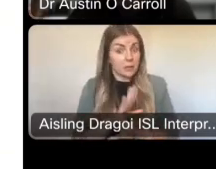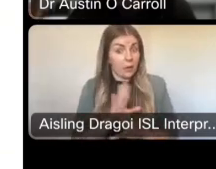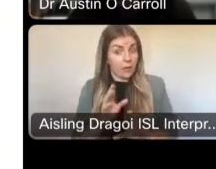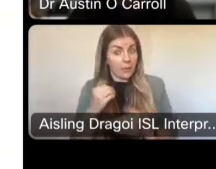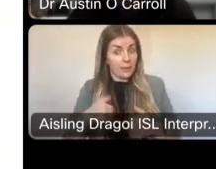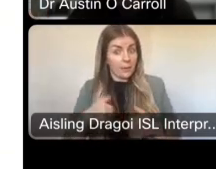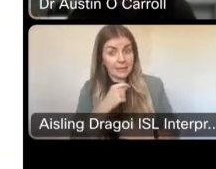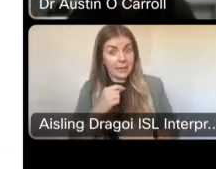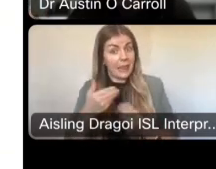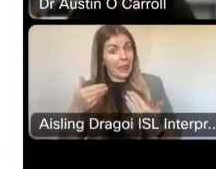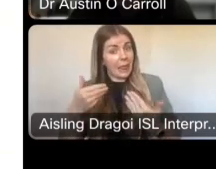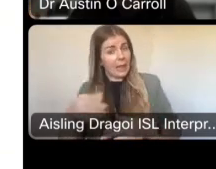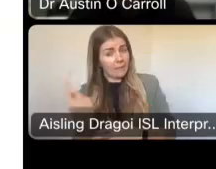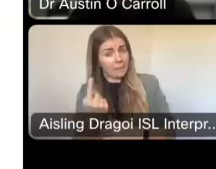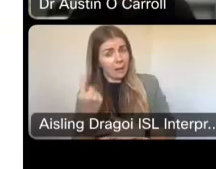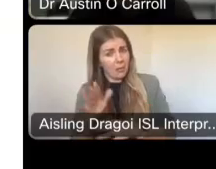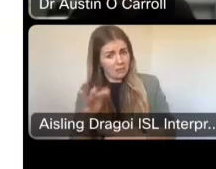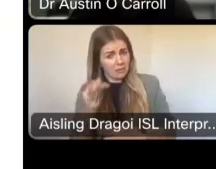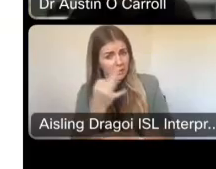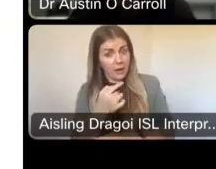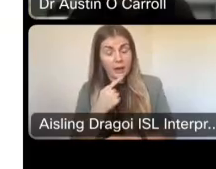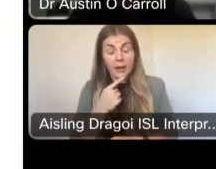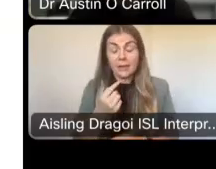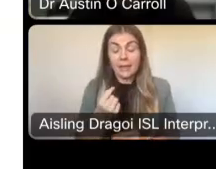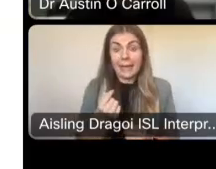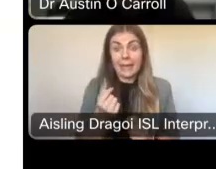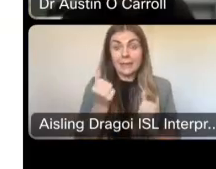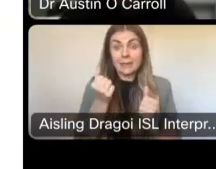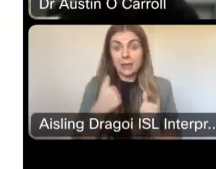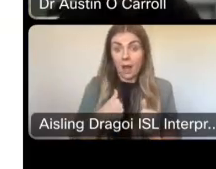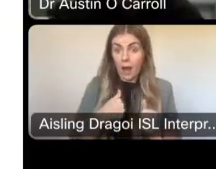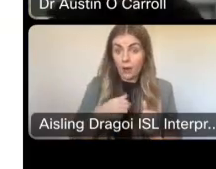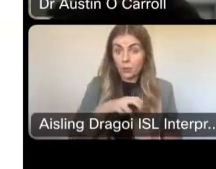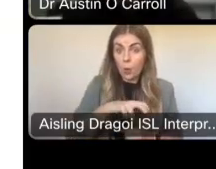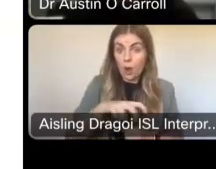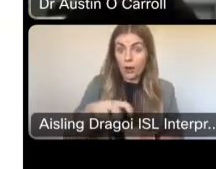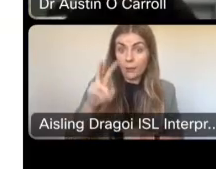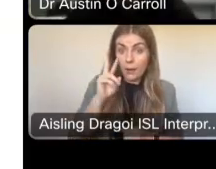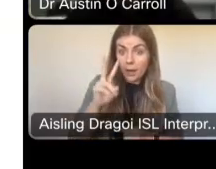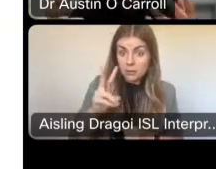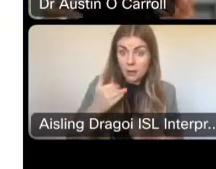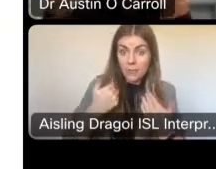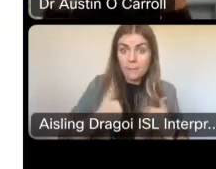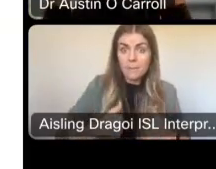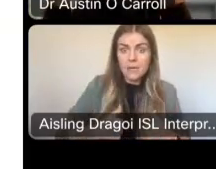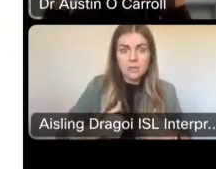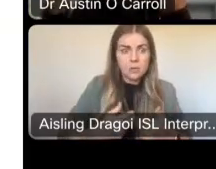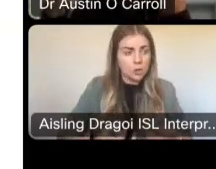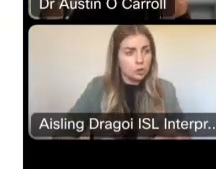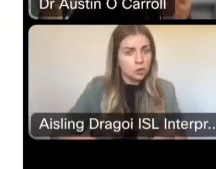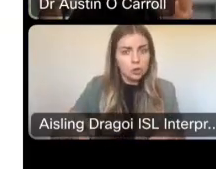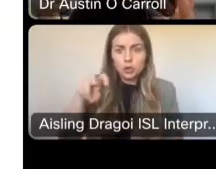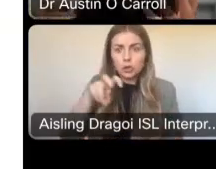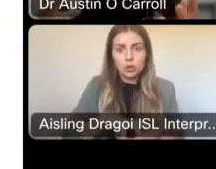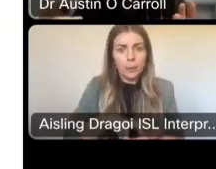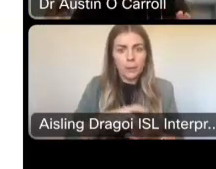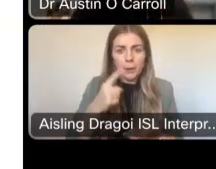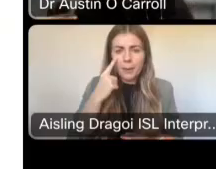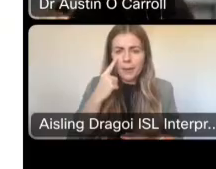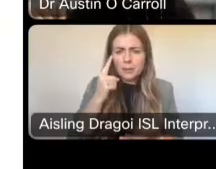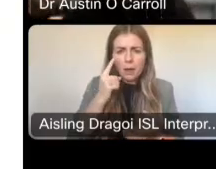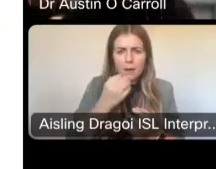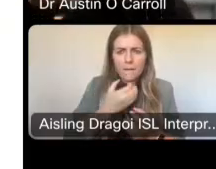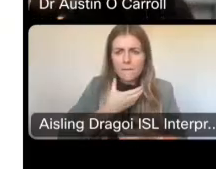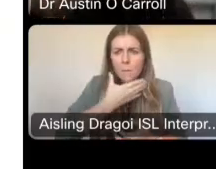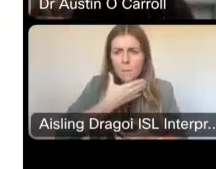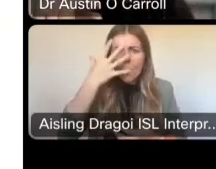And instantly, I happened to be just coming out and I saw this guy just jump up. I saw his face bulge,